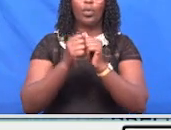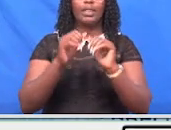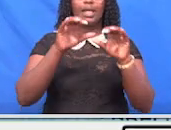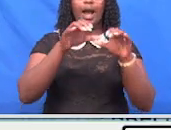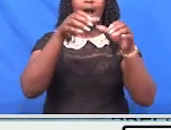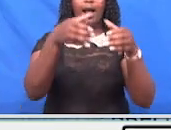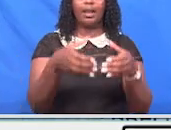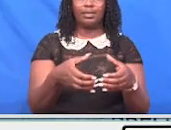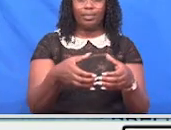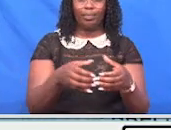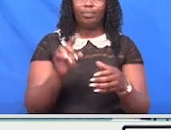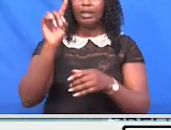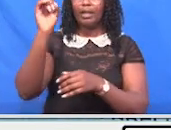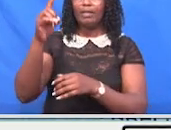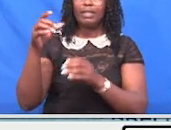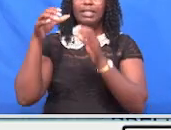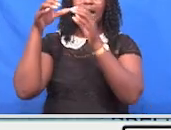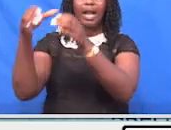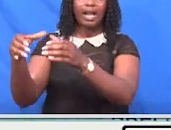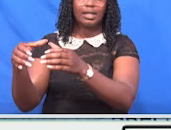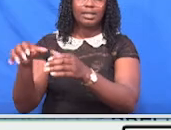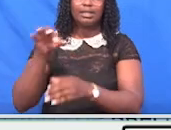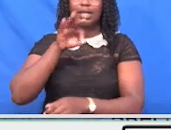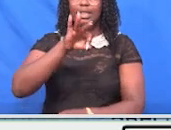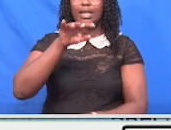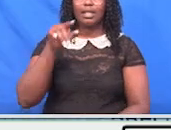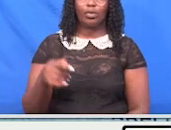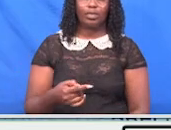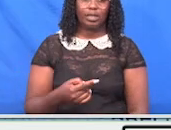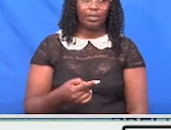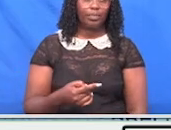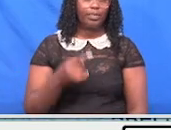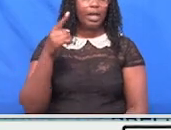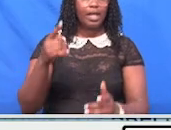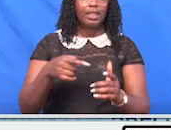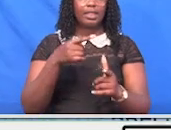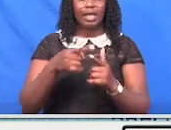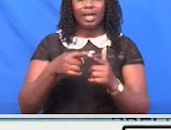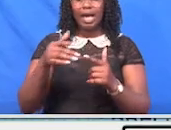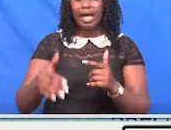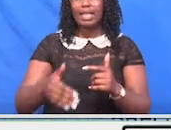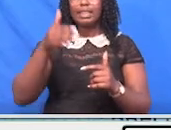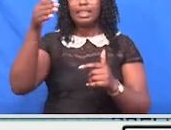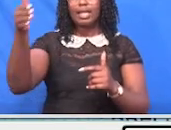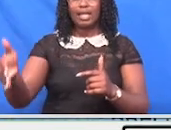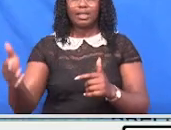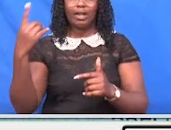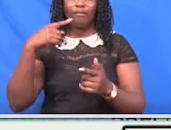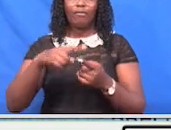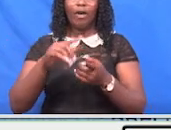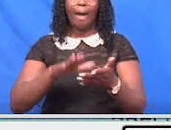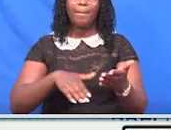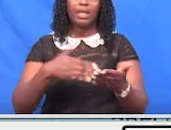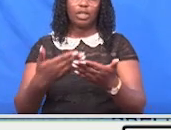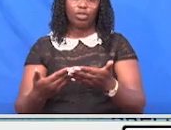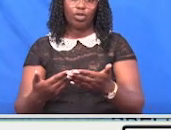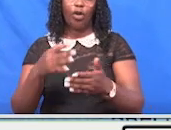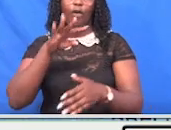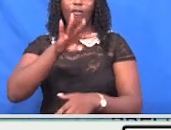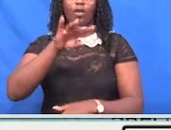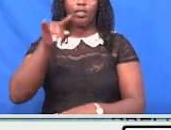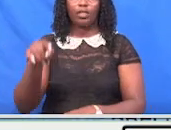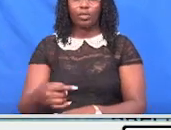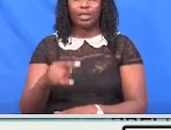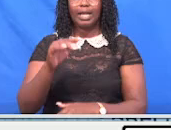class of goods is usually 3,000. Then the next one, or rather for the application, it's 4,000. Then the next